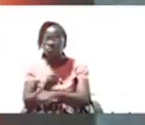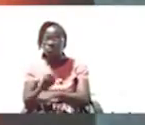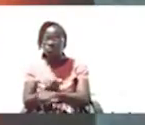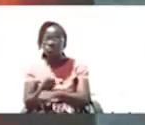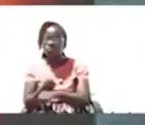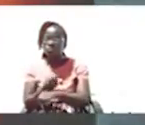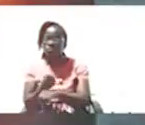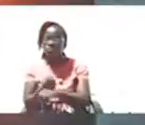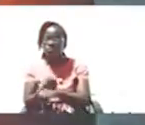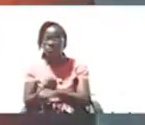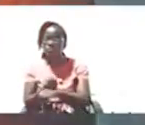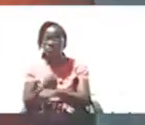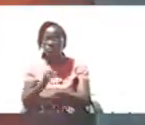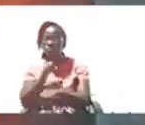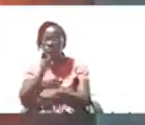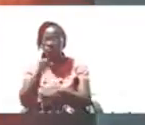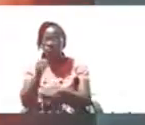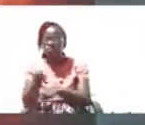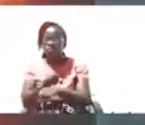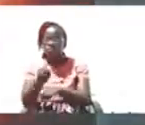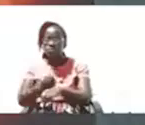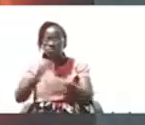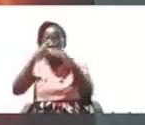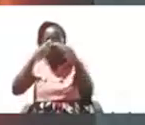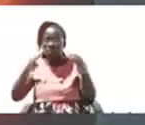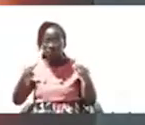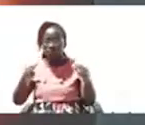Yesu kan se munyi obuo no